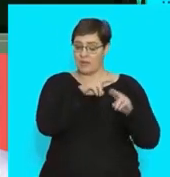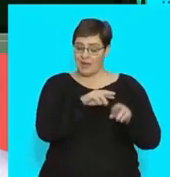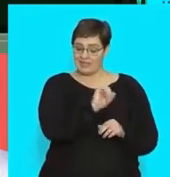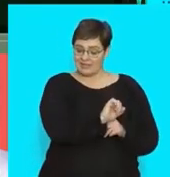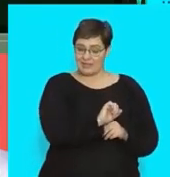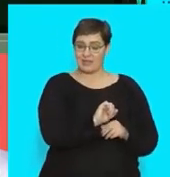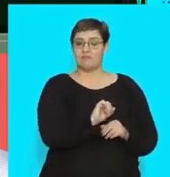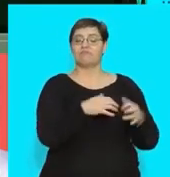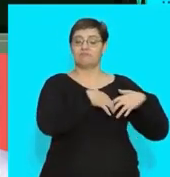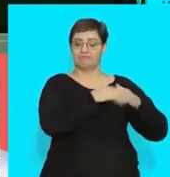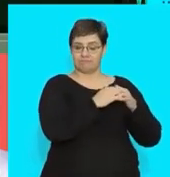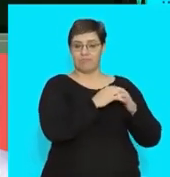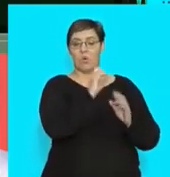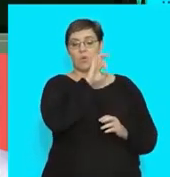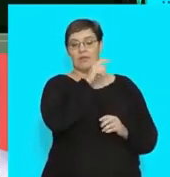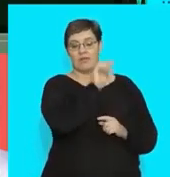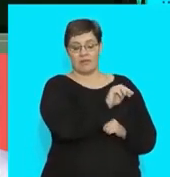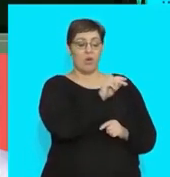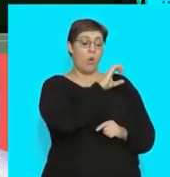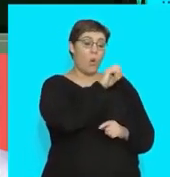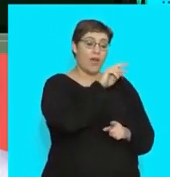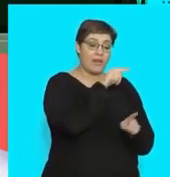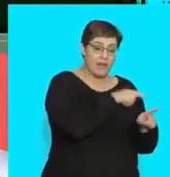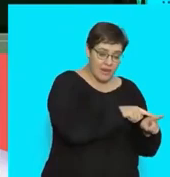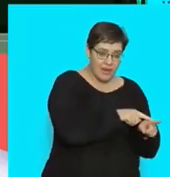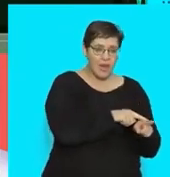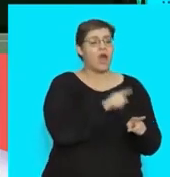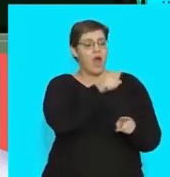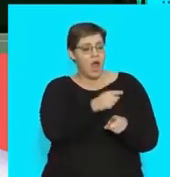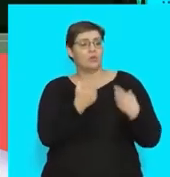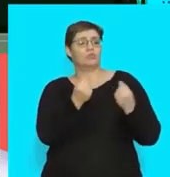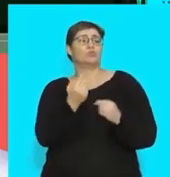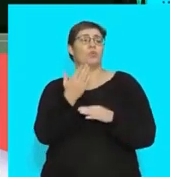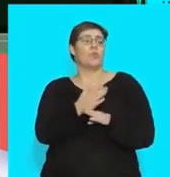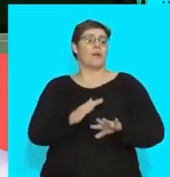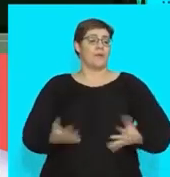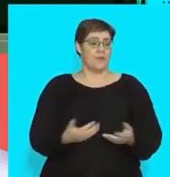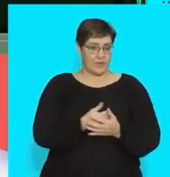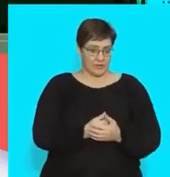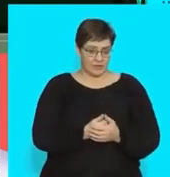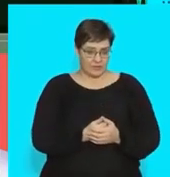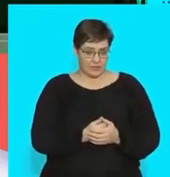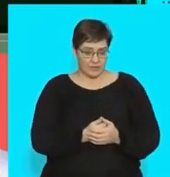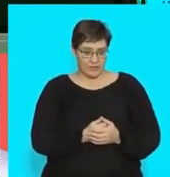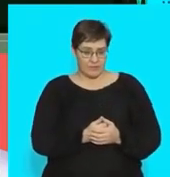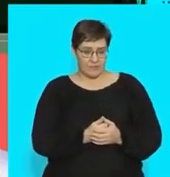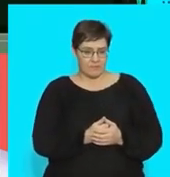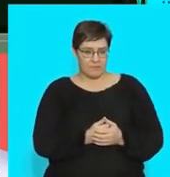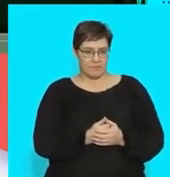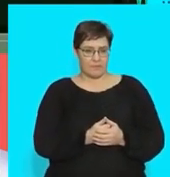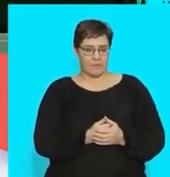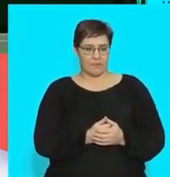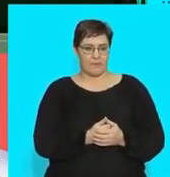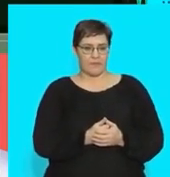the organs. The organs are going to have an effect on how the plant is going to function.